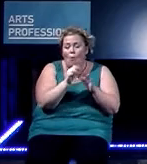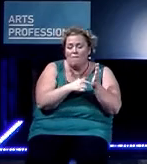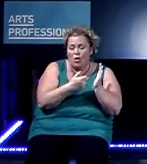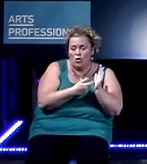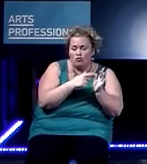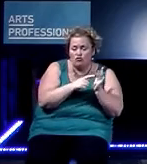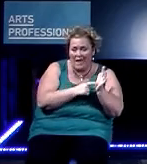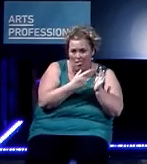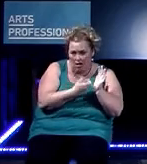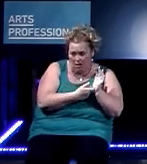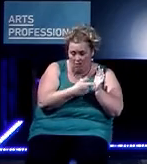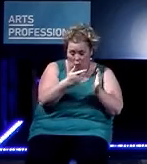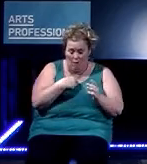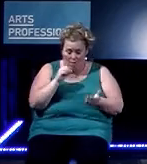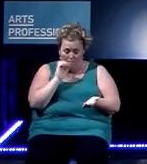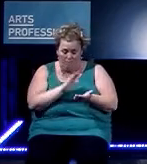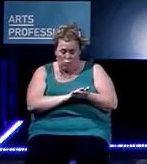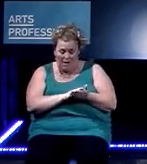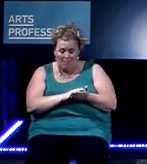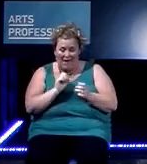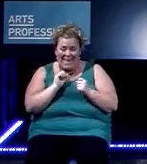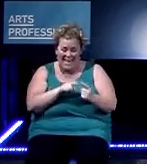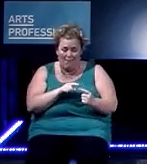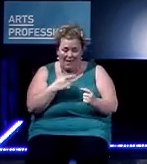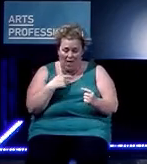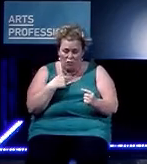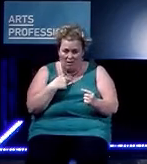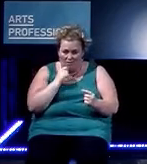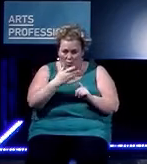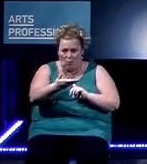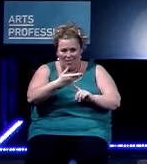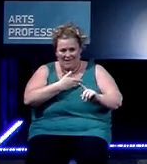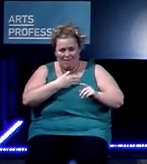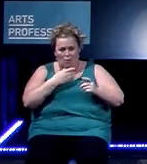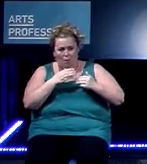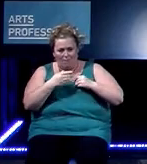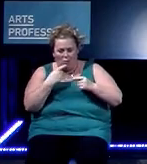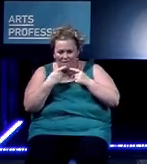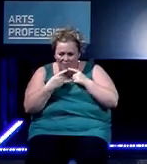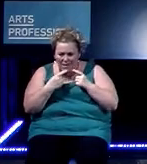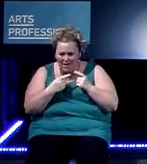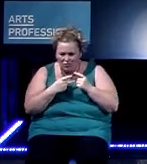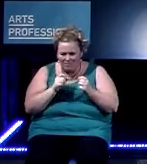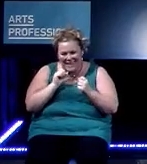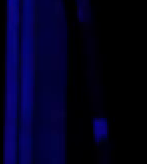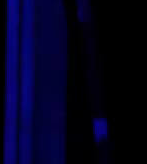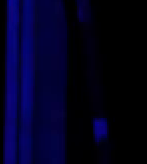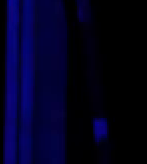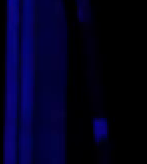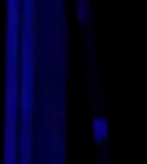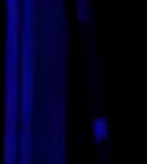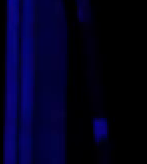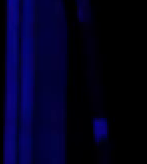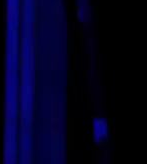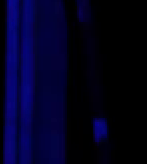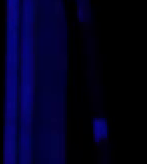enter your email address, you get the extended trailer and a bunch of really cool content behind the gate. Email addresses are really, really useful for those of you who are not